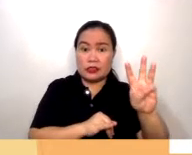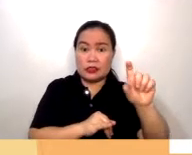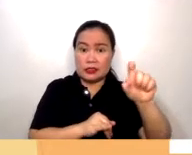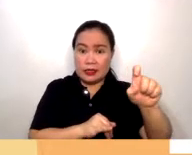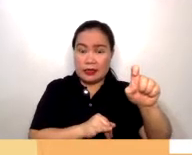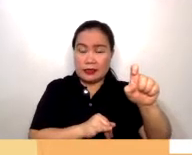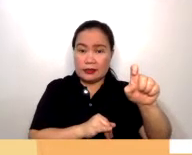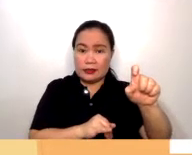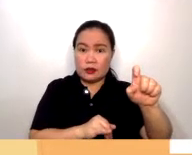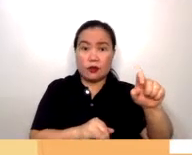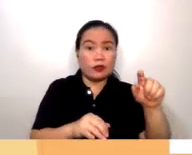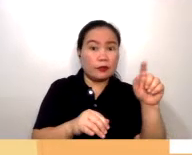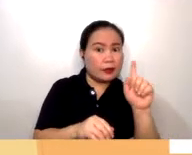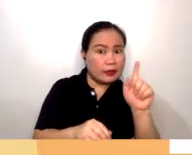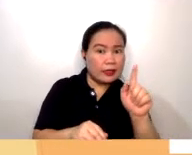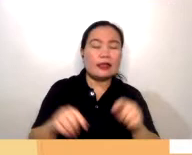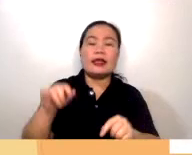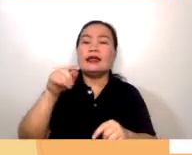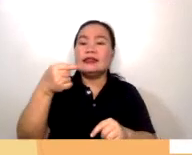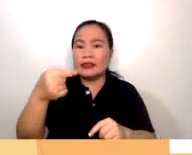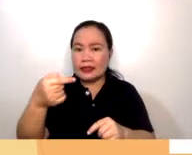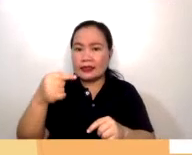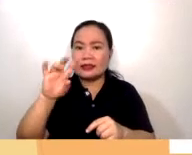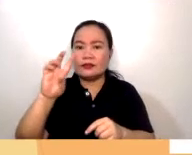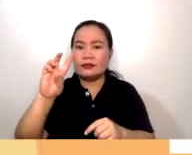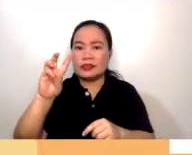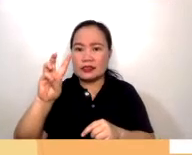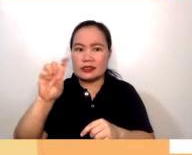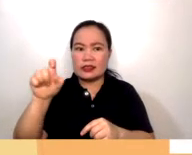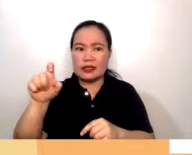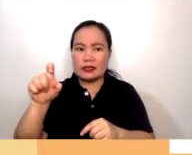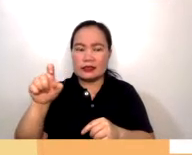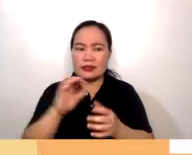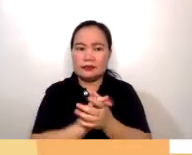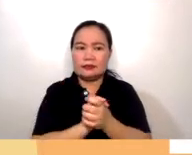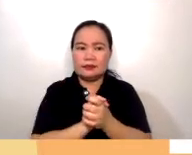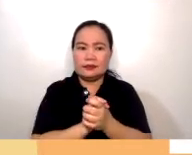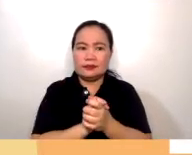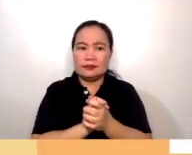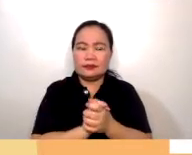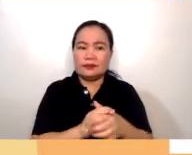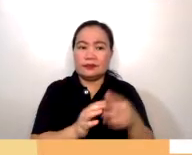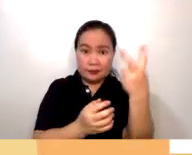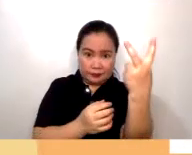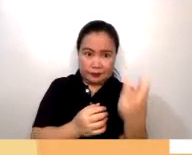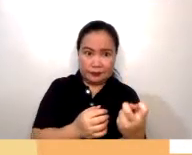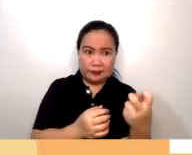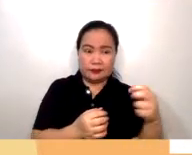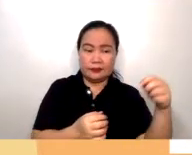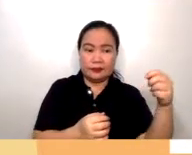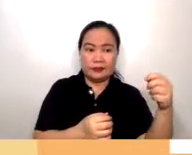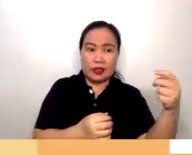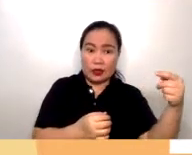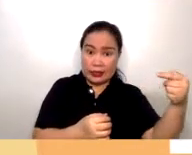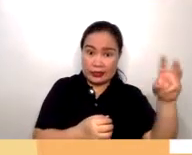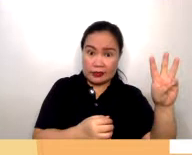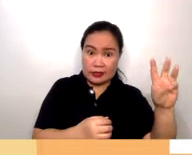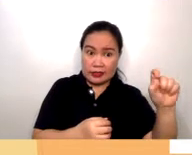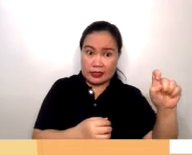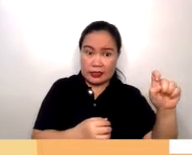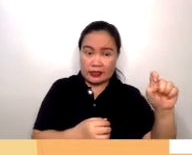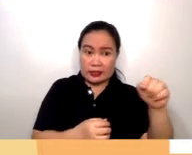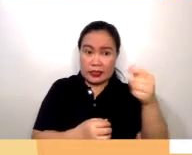negative 6x. So next, negative 6x plus